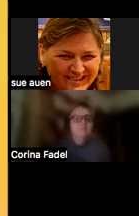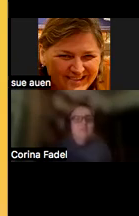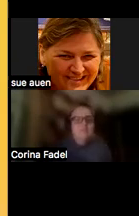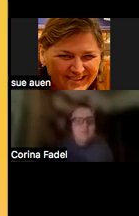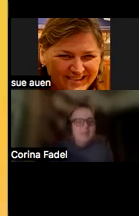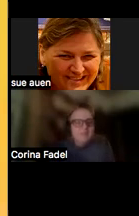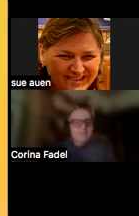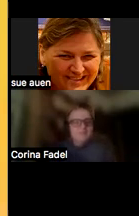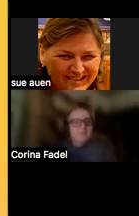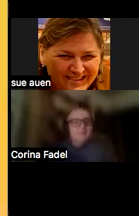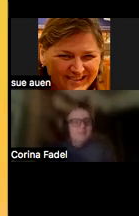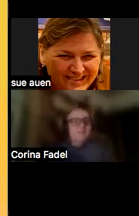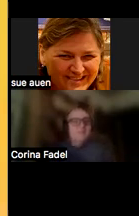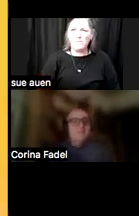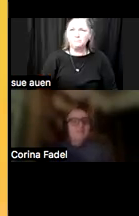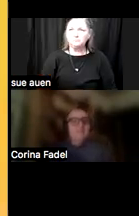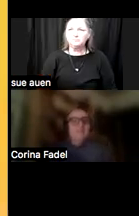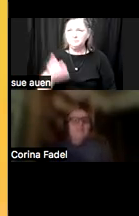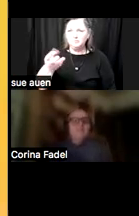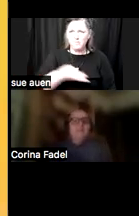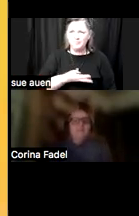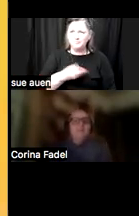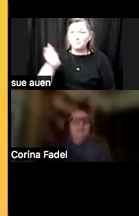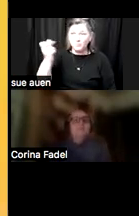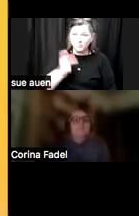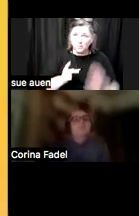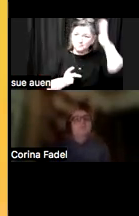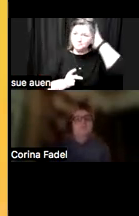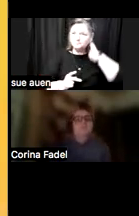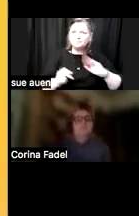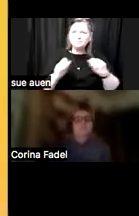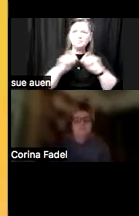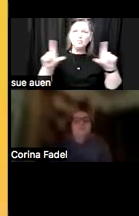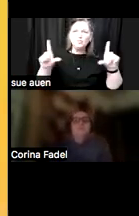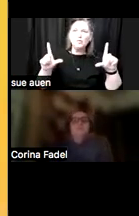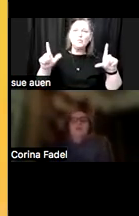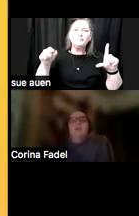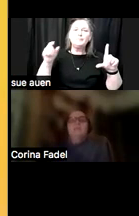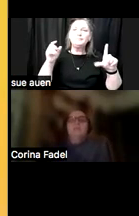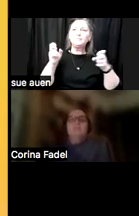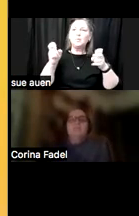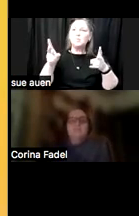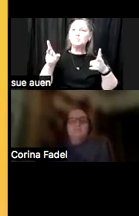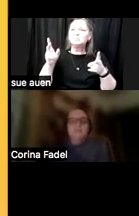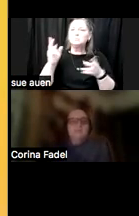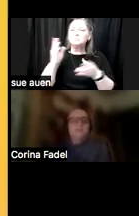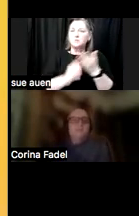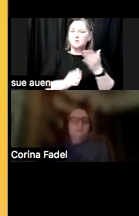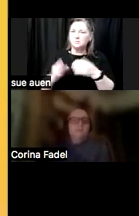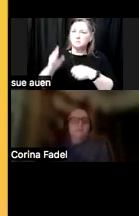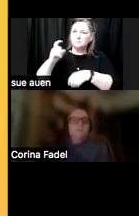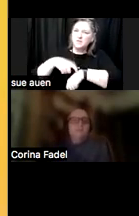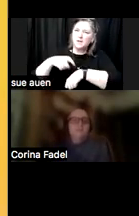welcoming us all back. And up on the screen, we'll be having some